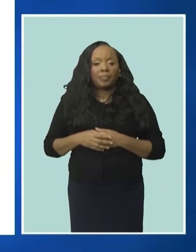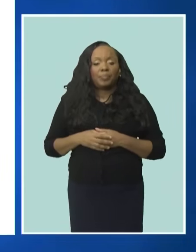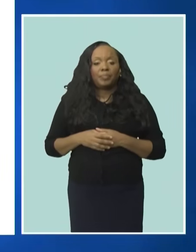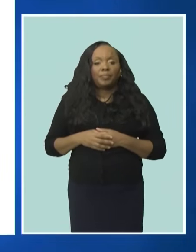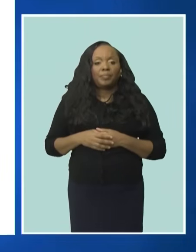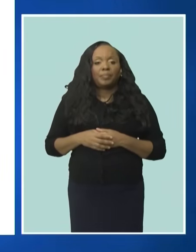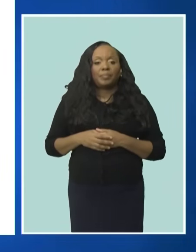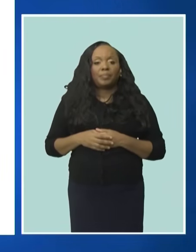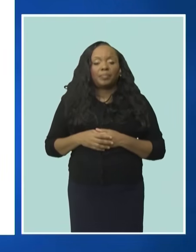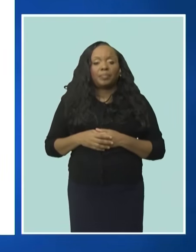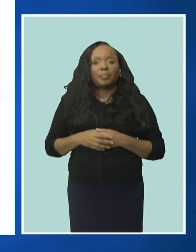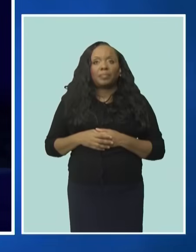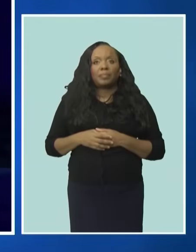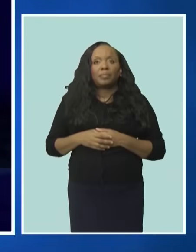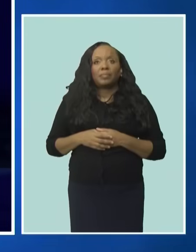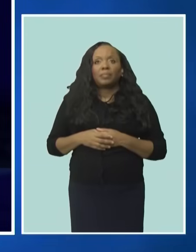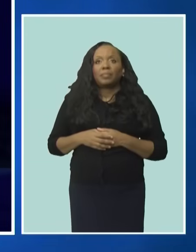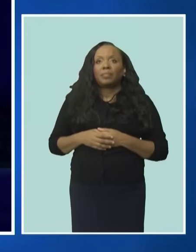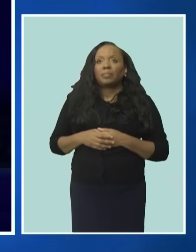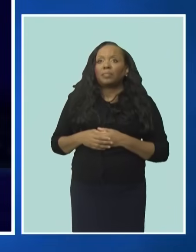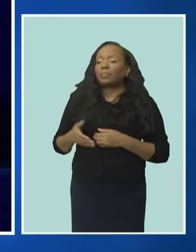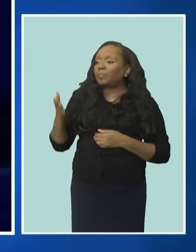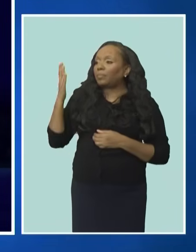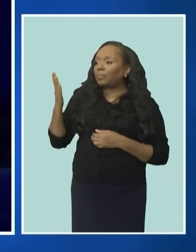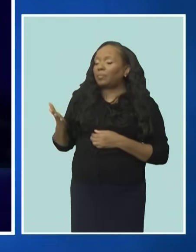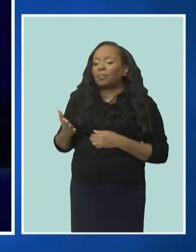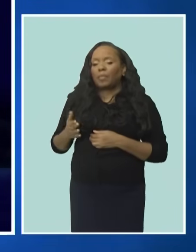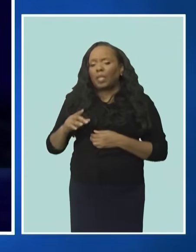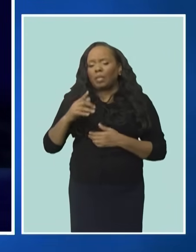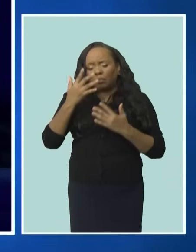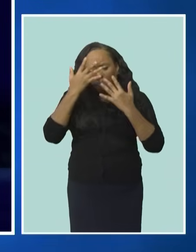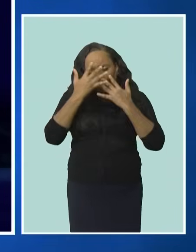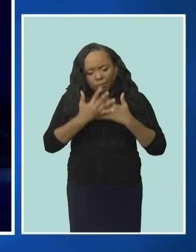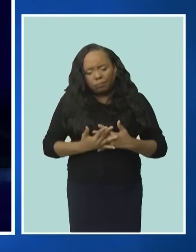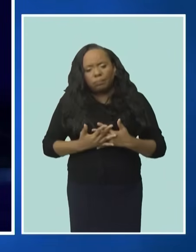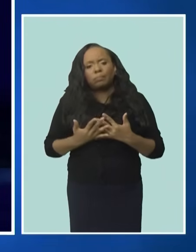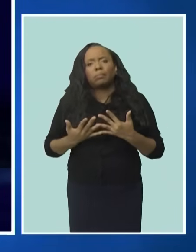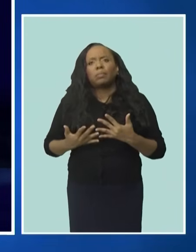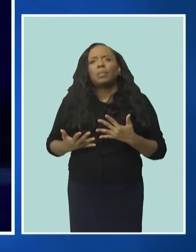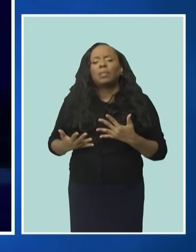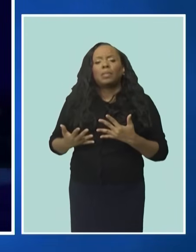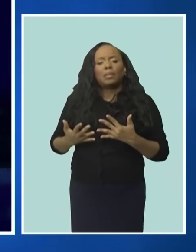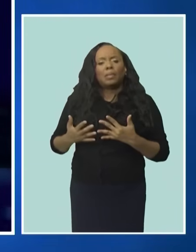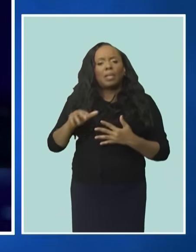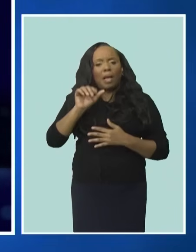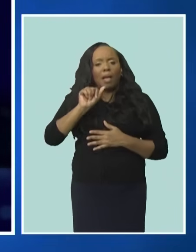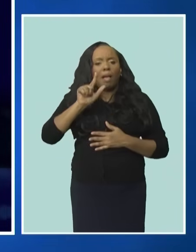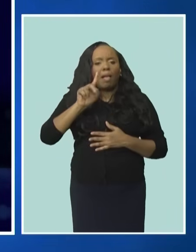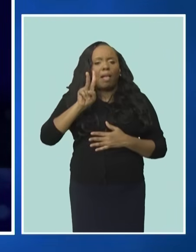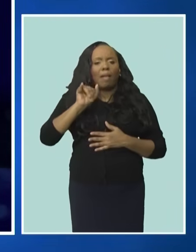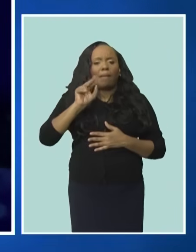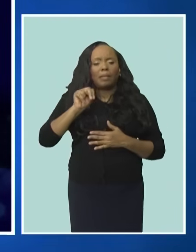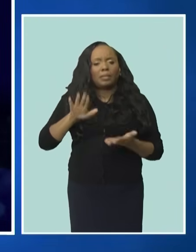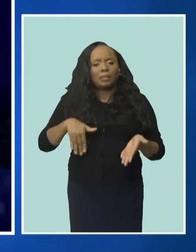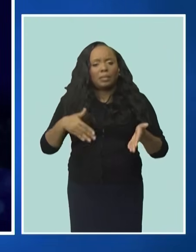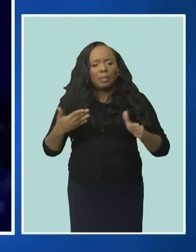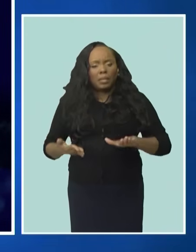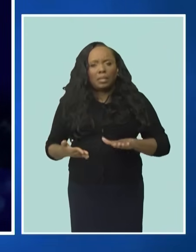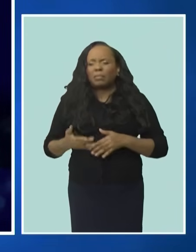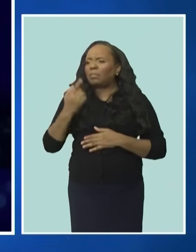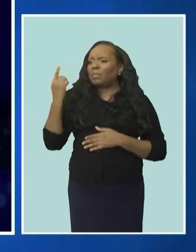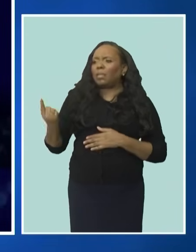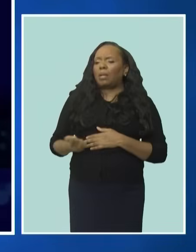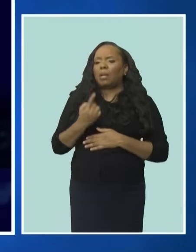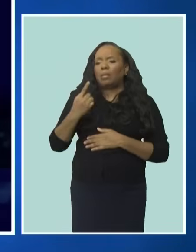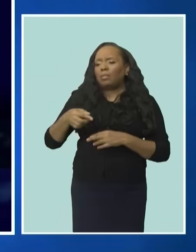2027. It is with deep sadness that I learned of the passing of Mr. Alvin Toppin. I always respected Mr.